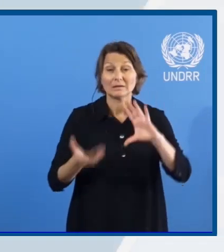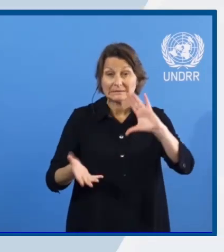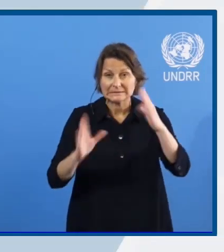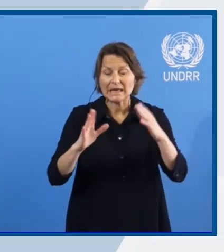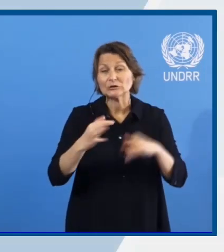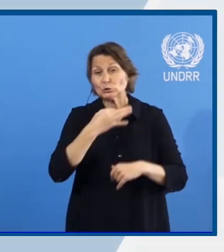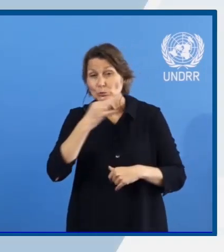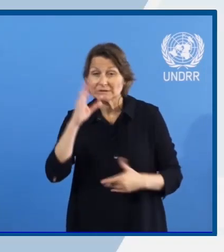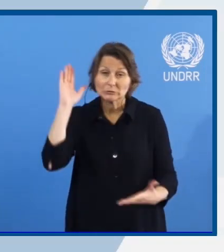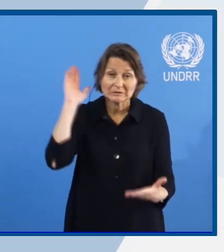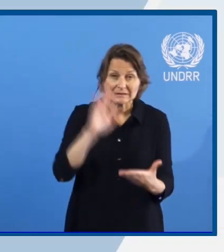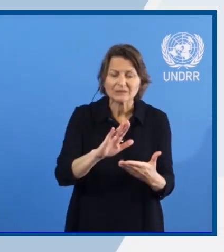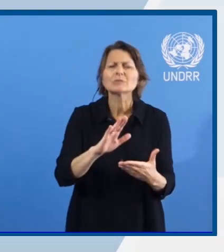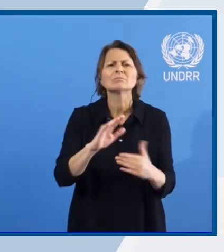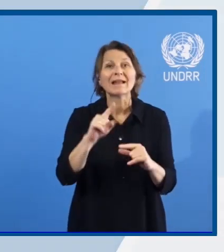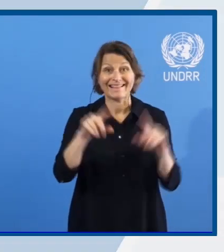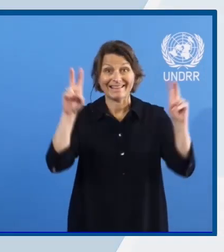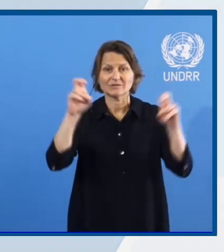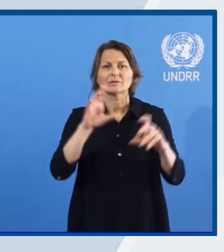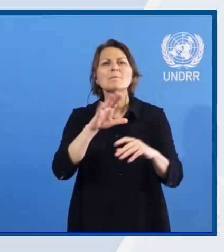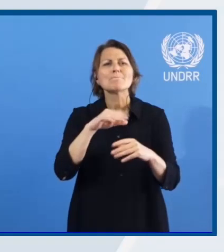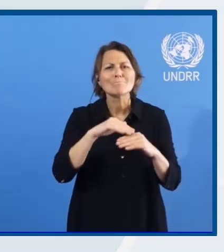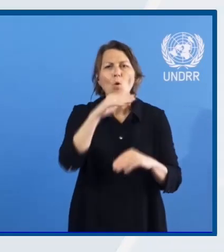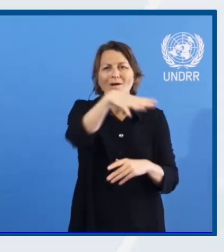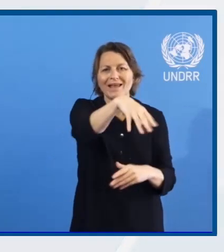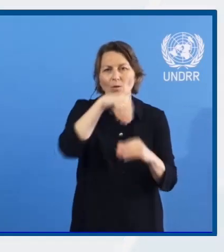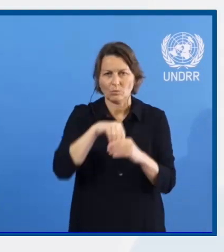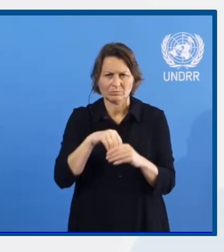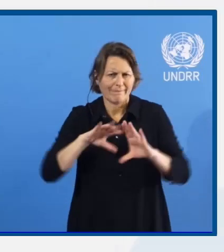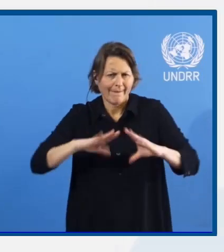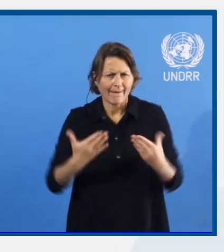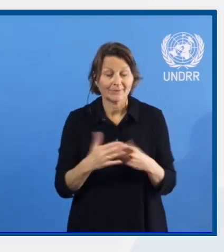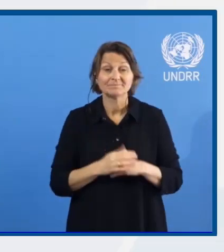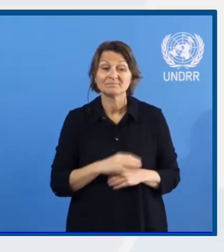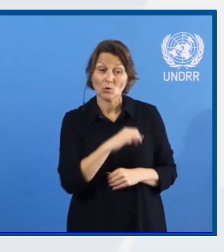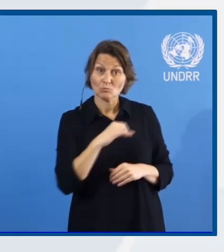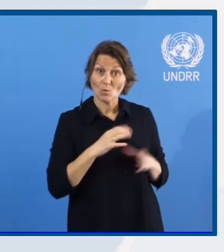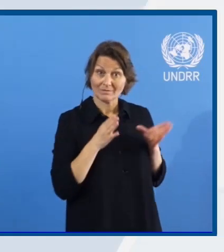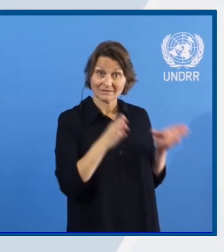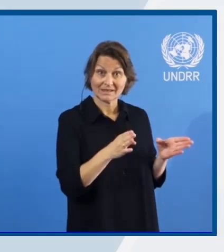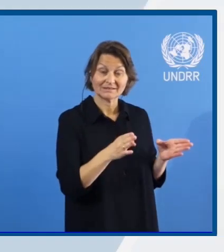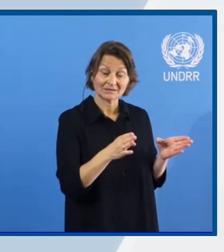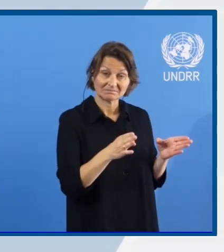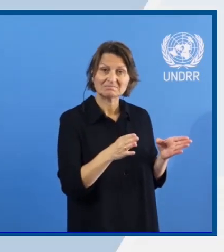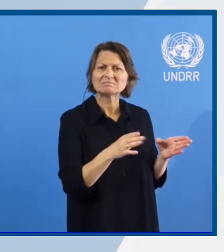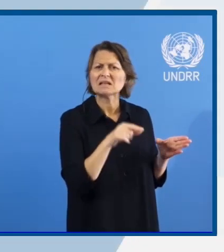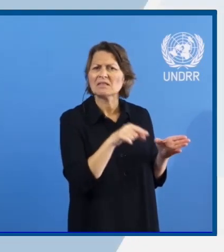Does one of you have an example, for example, how the private sector can make, in the